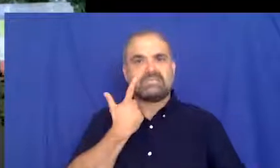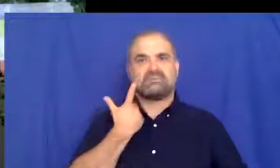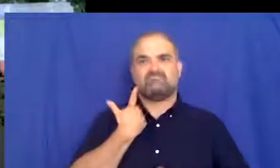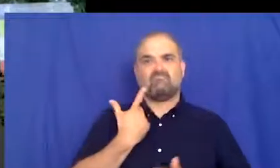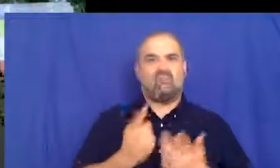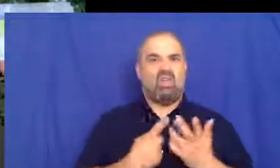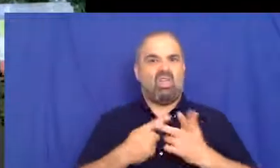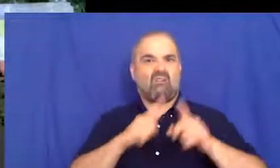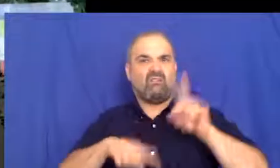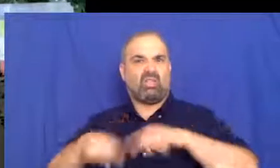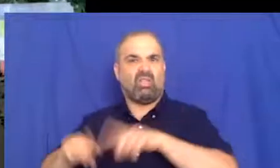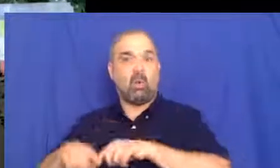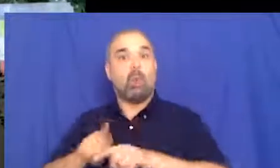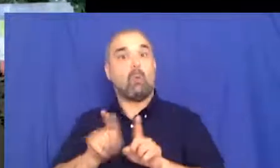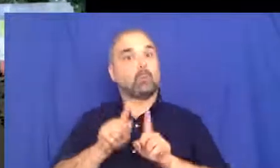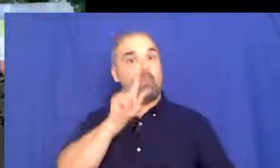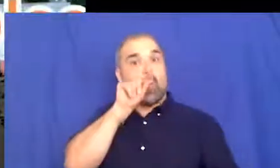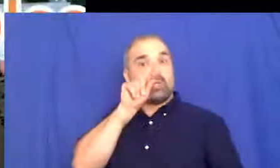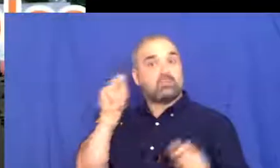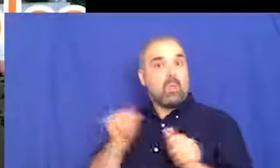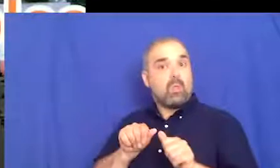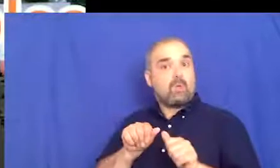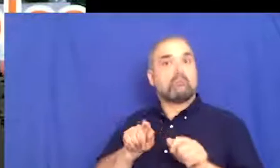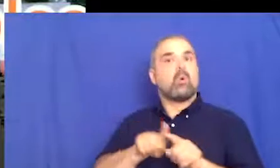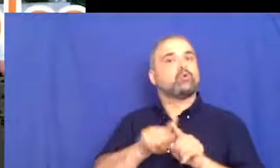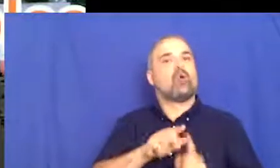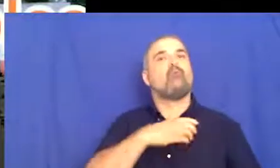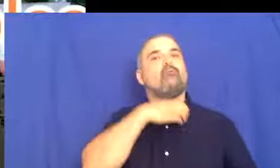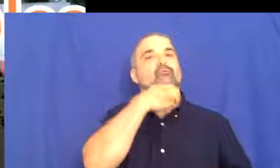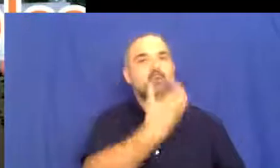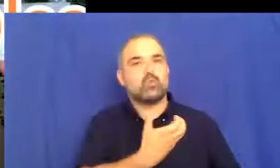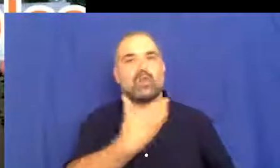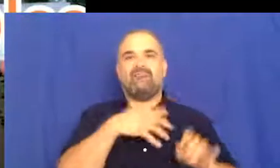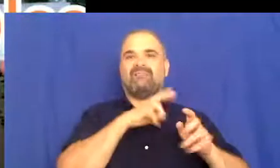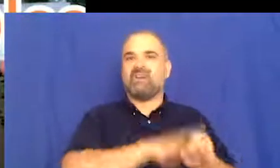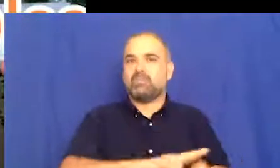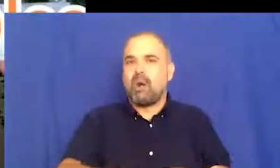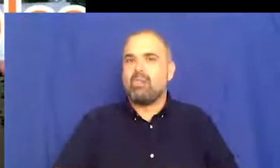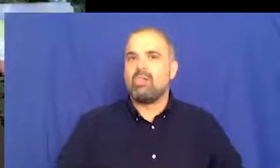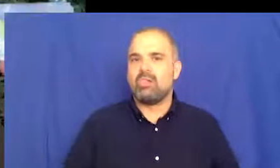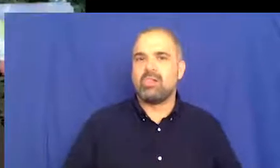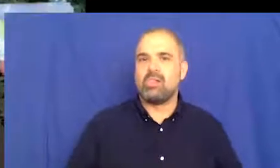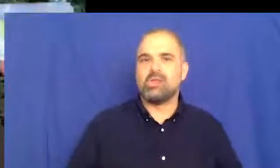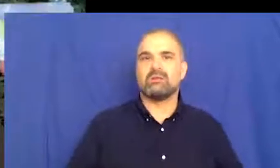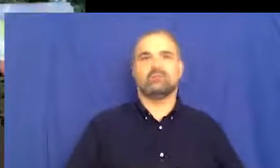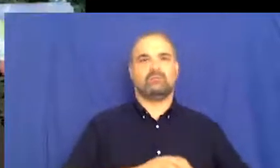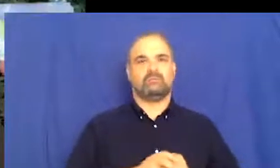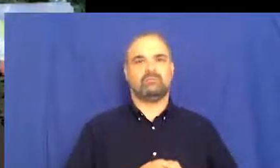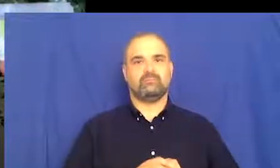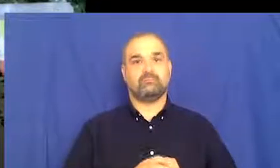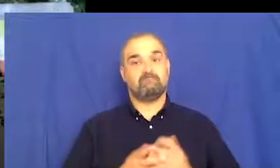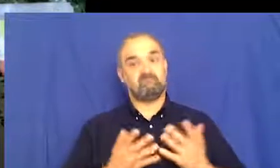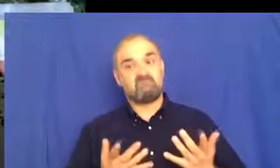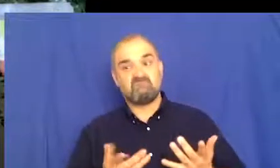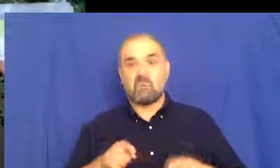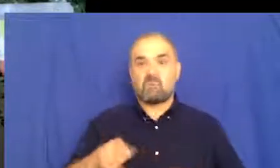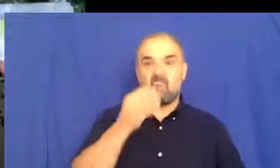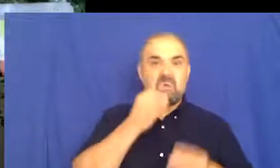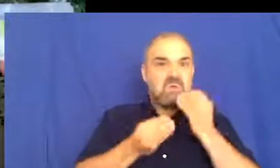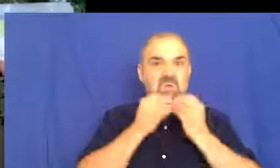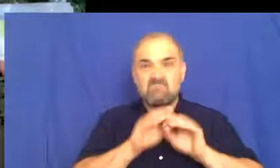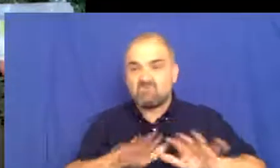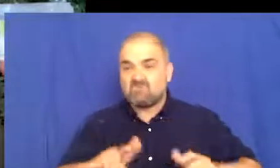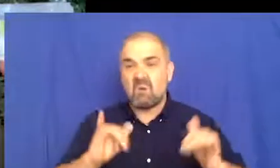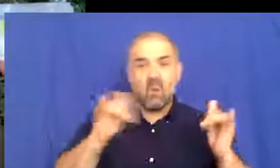mice, other sorts of rodents, and birds, and they also eat lots of fruit and vegetables as well. Favourites being things like apples and blackberries, they